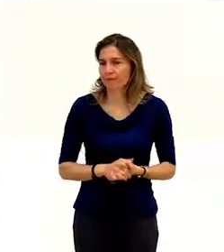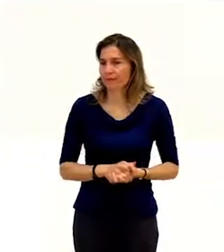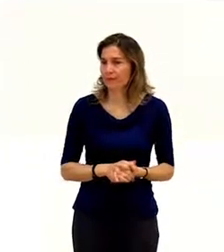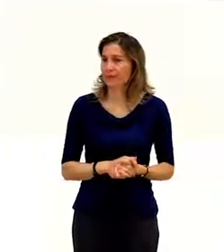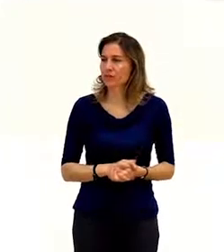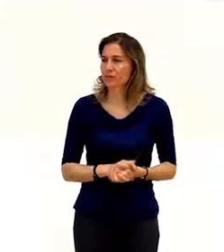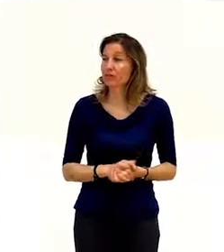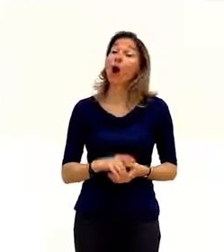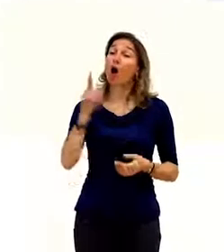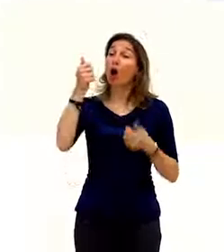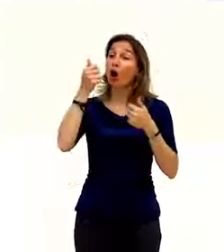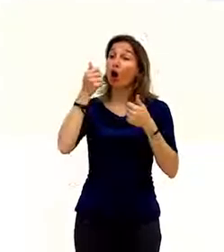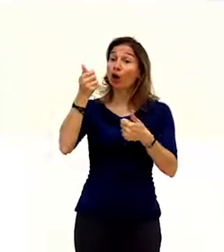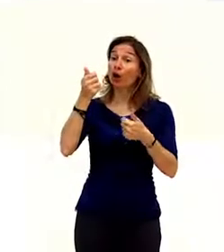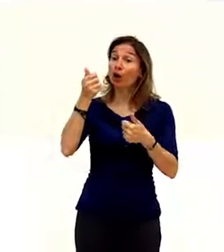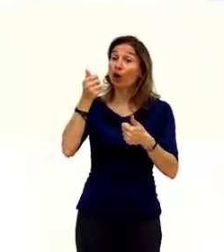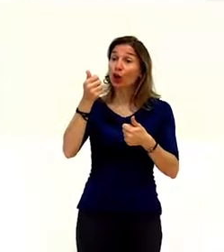A bit of good news.